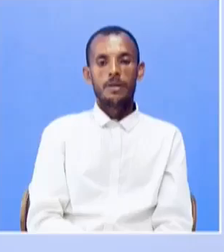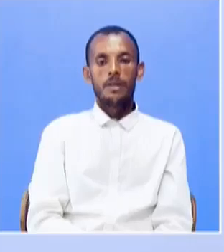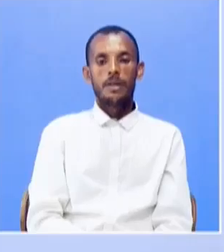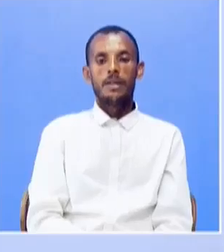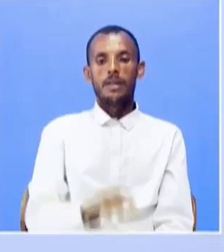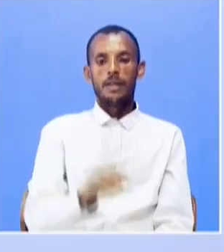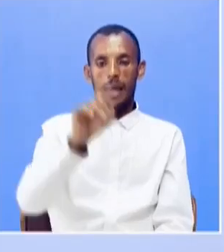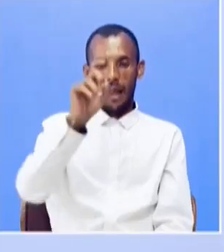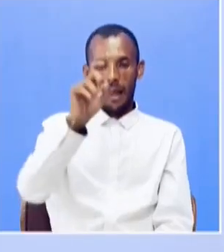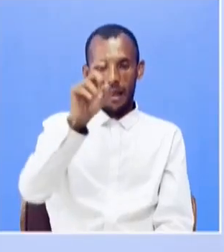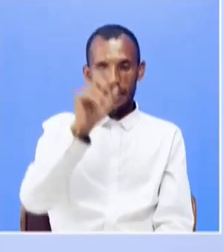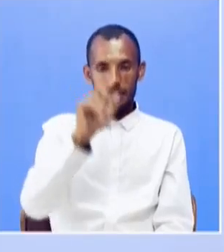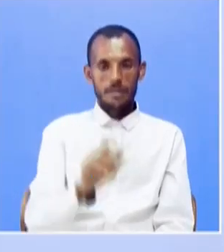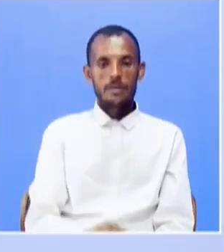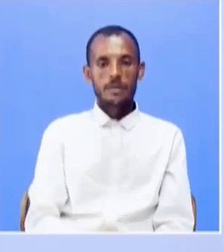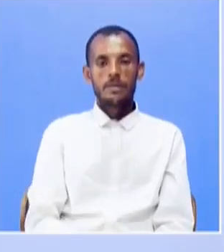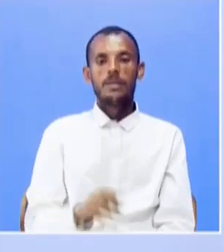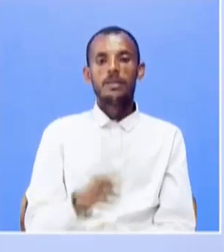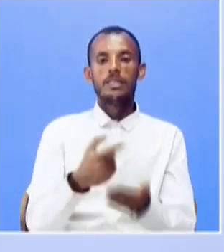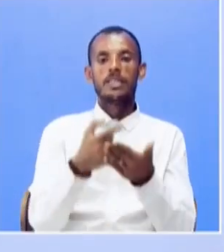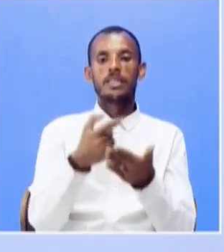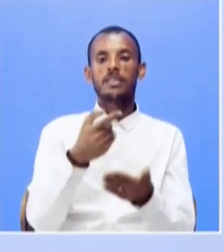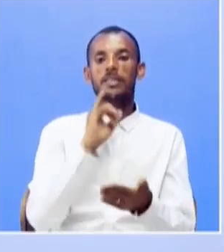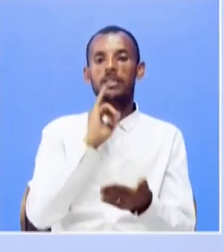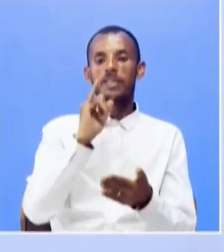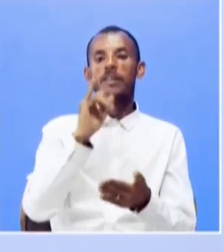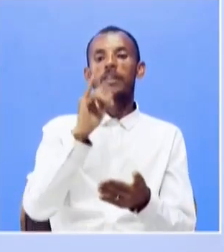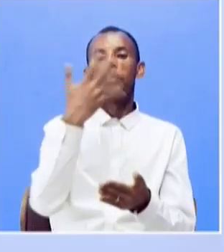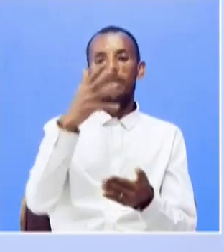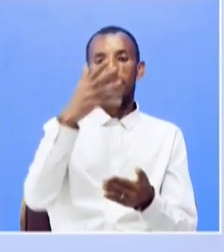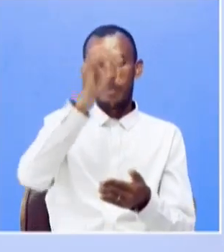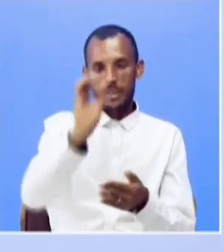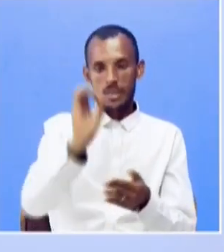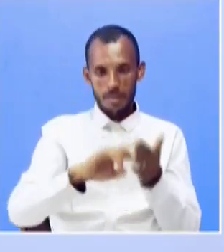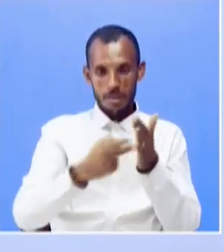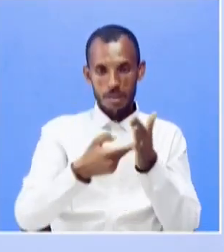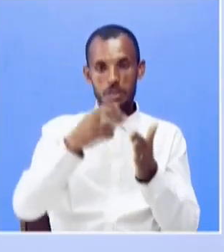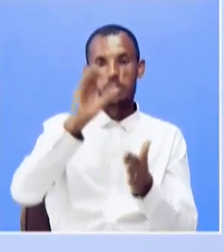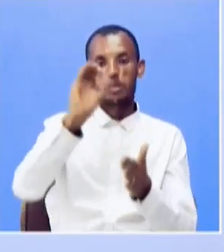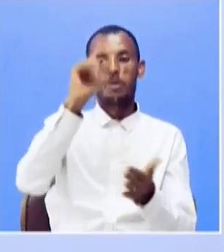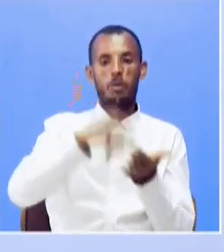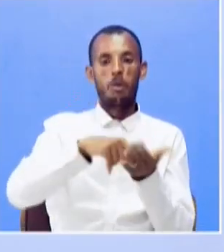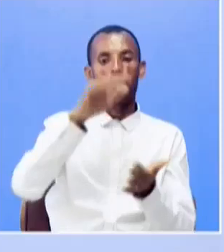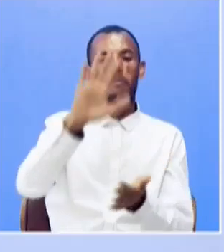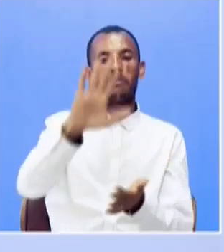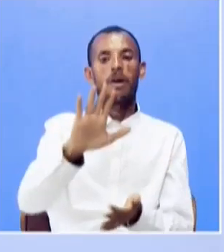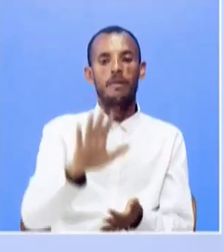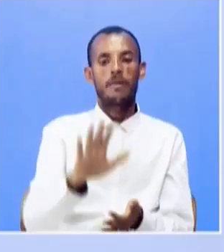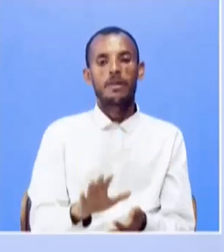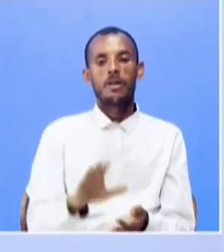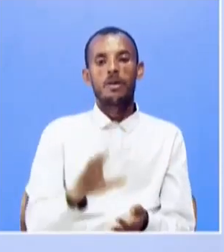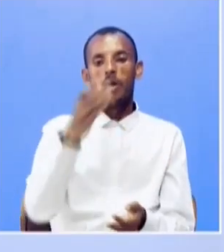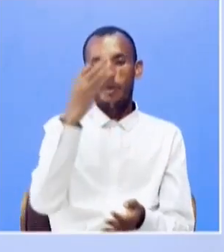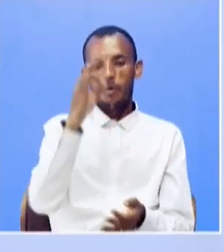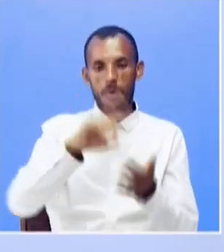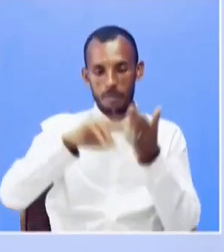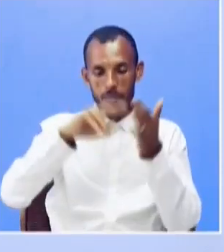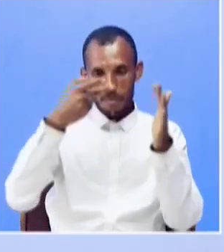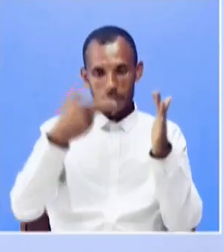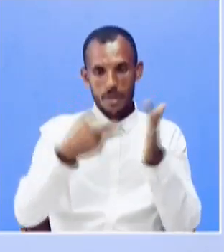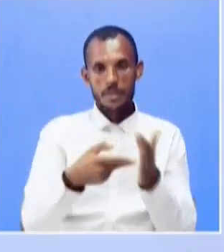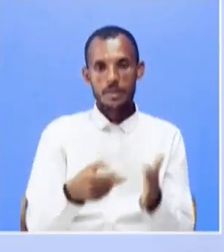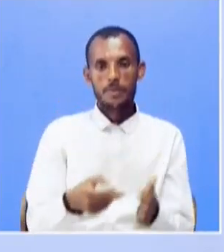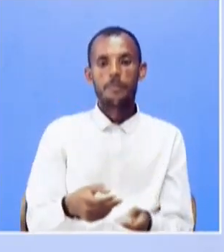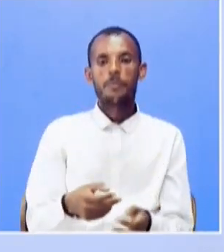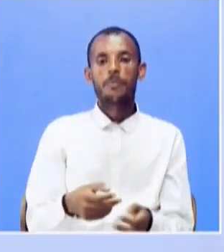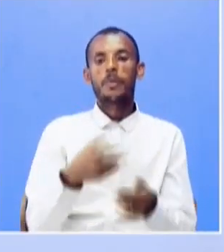X. This 15% of X means 15 means 0.5. Of means times, when you multiply these two, you